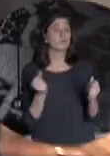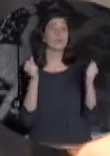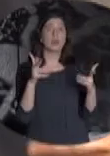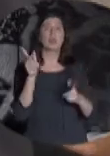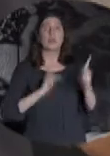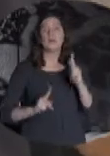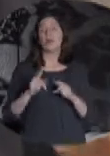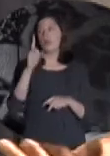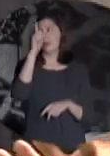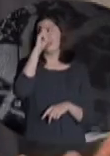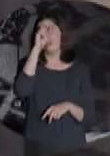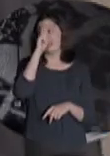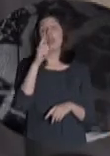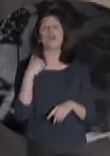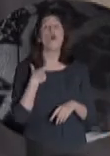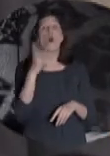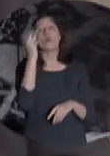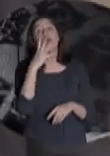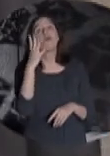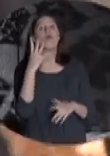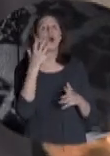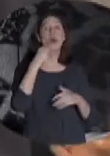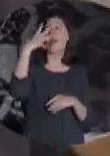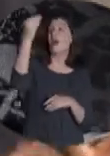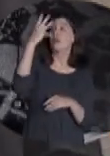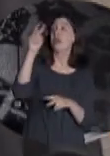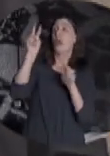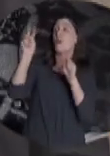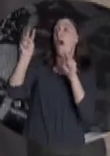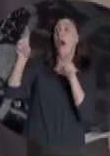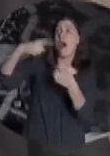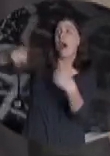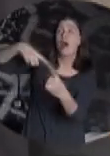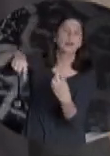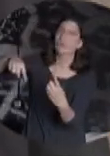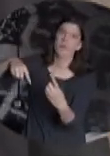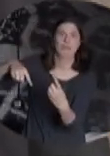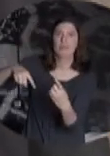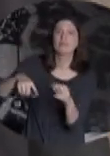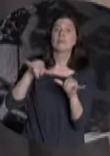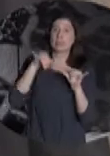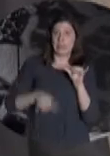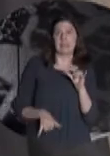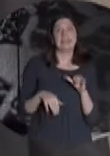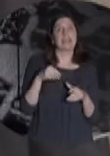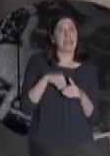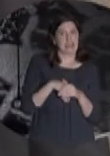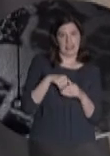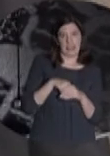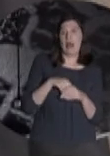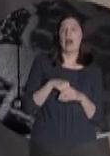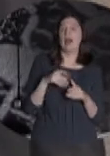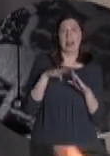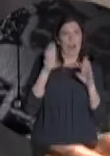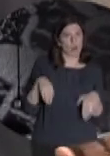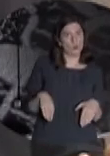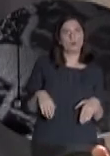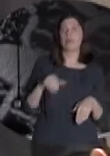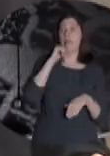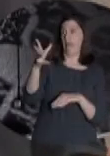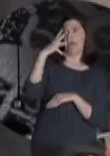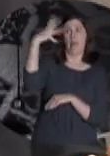tend to think, oh, it's a beautiful thing, I want to stand outside and watch it, and you really shouldn't. You really should be inside in an internal area